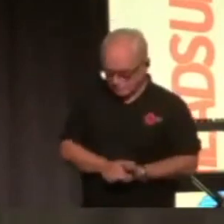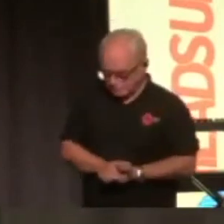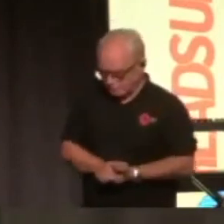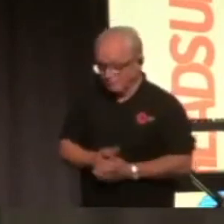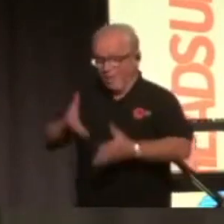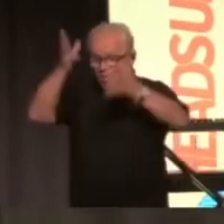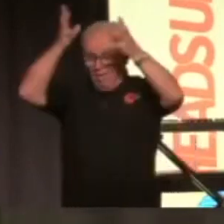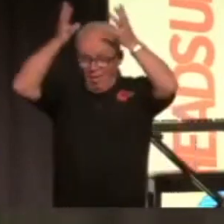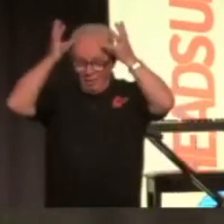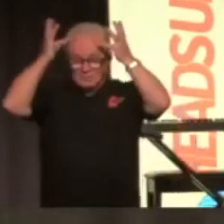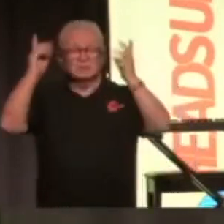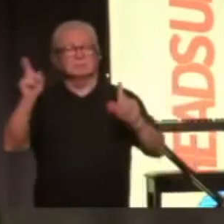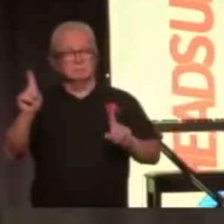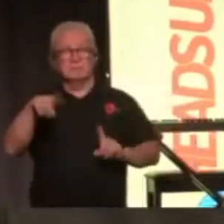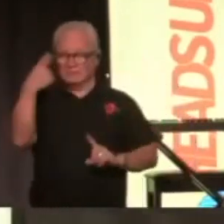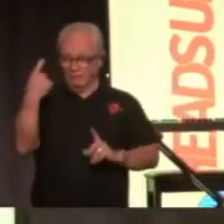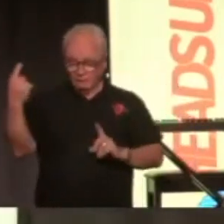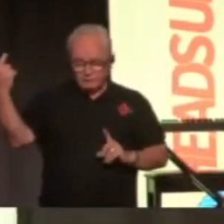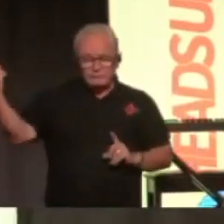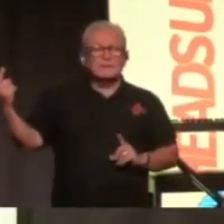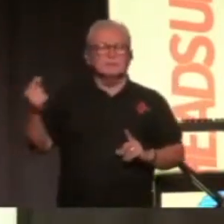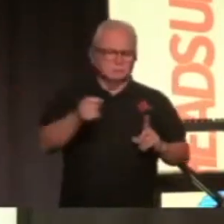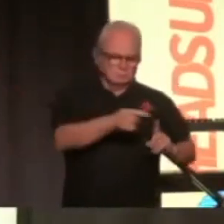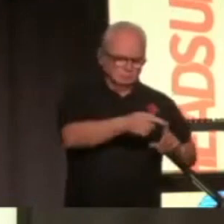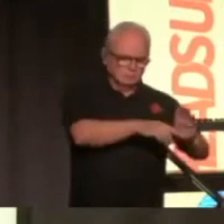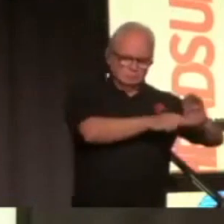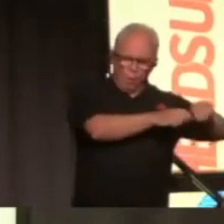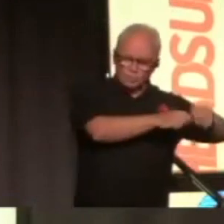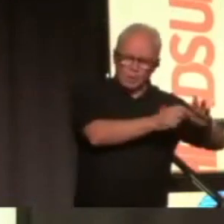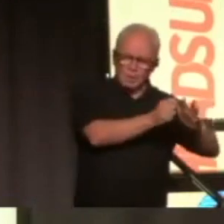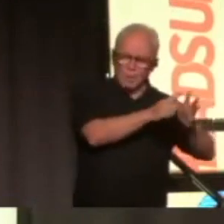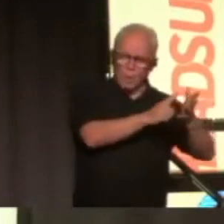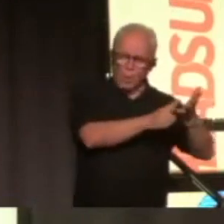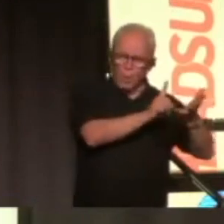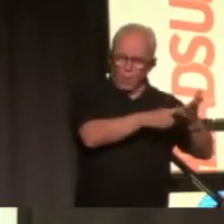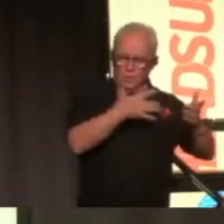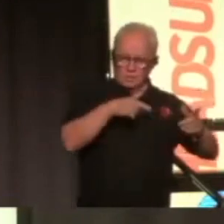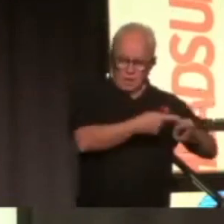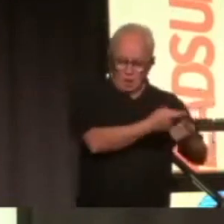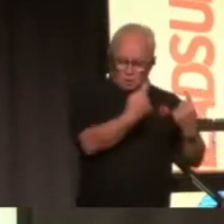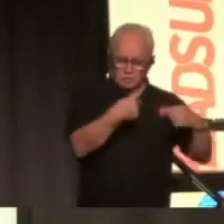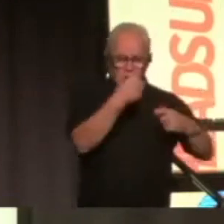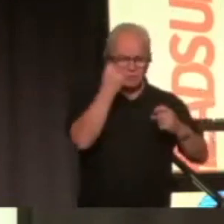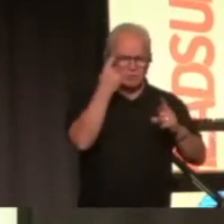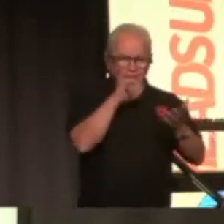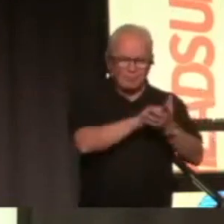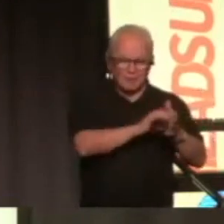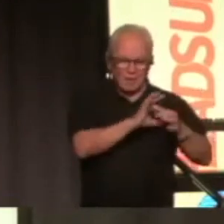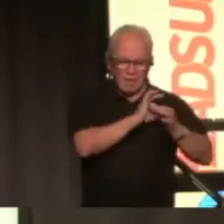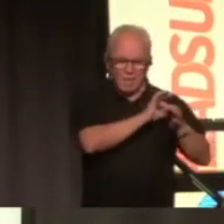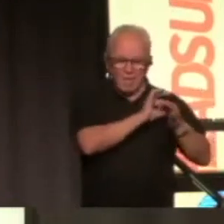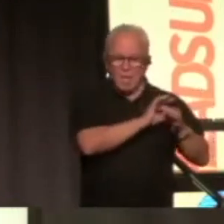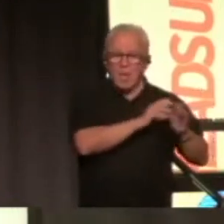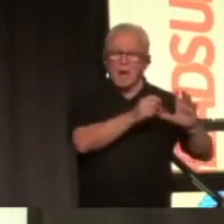the helmet that Paul wants us to understand and relate to? Paul